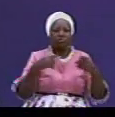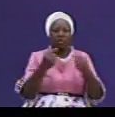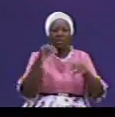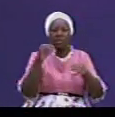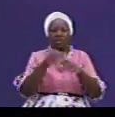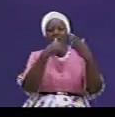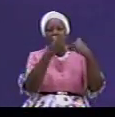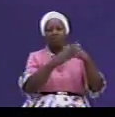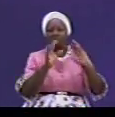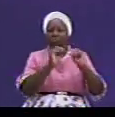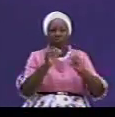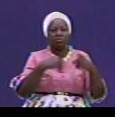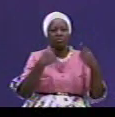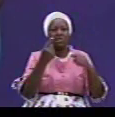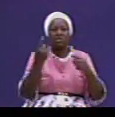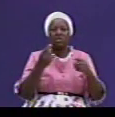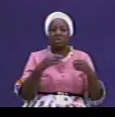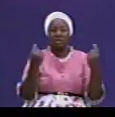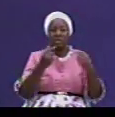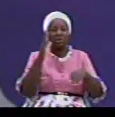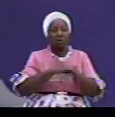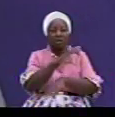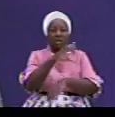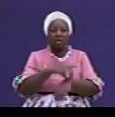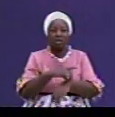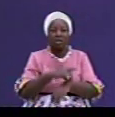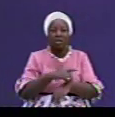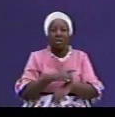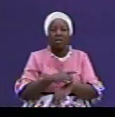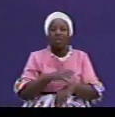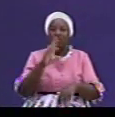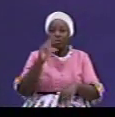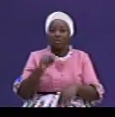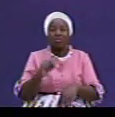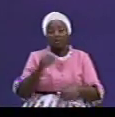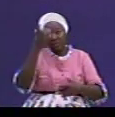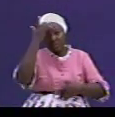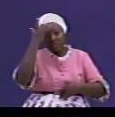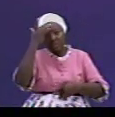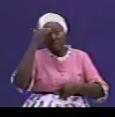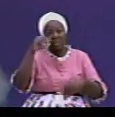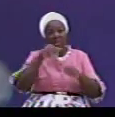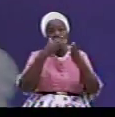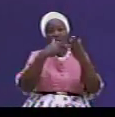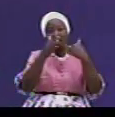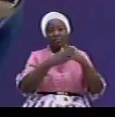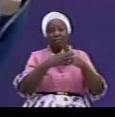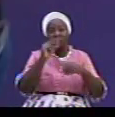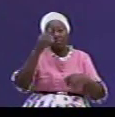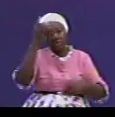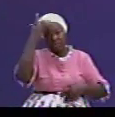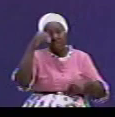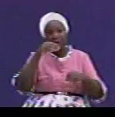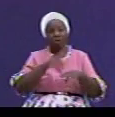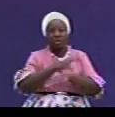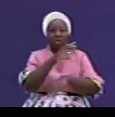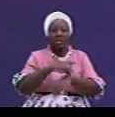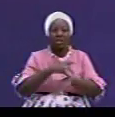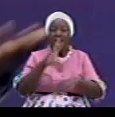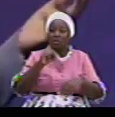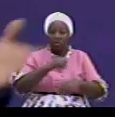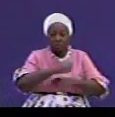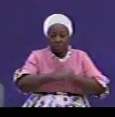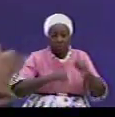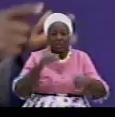earth. No sickness in heaven, no sickness on earth. No suffering in heaven,